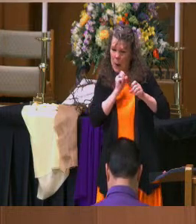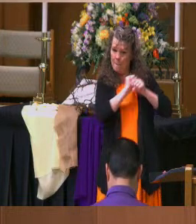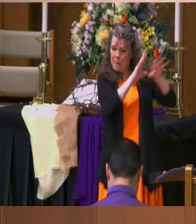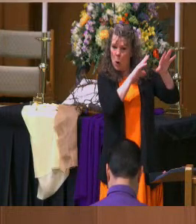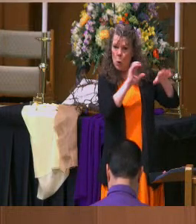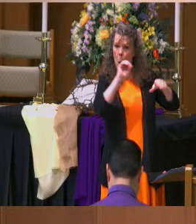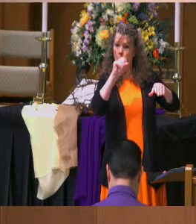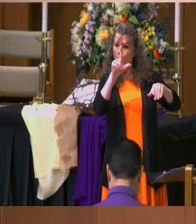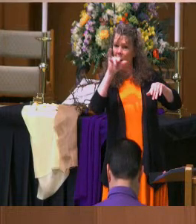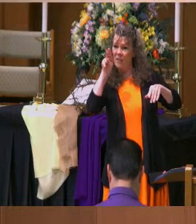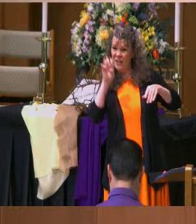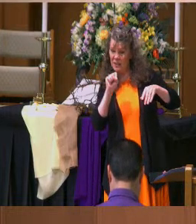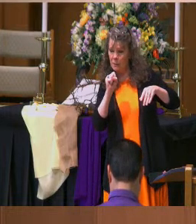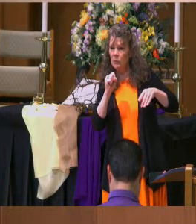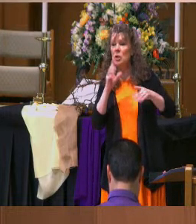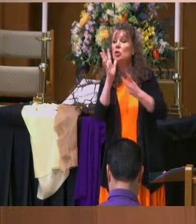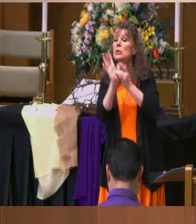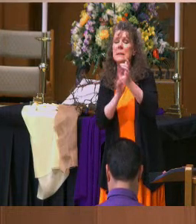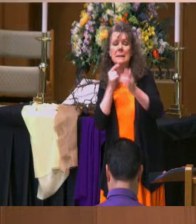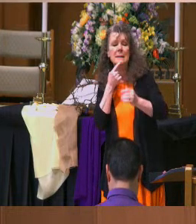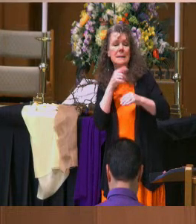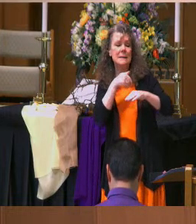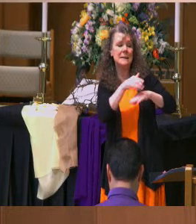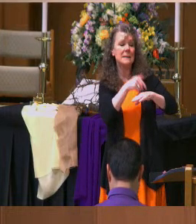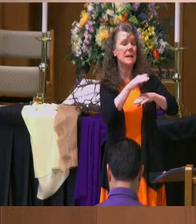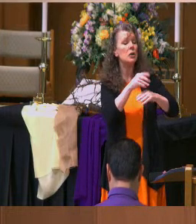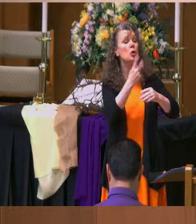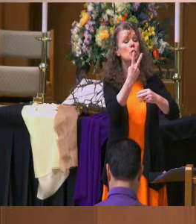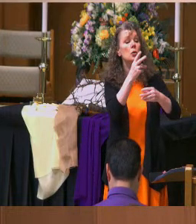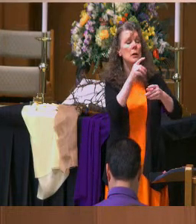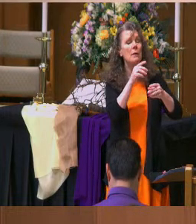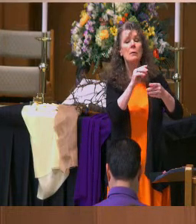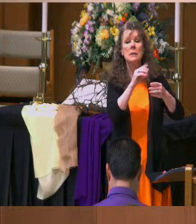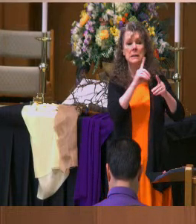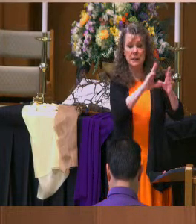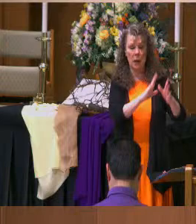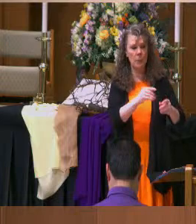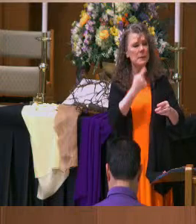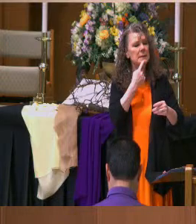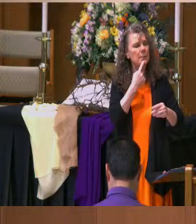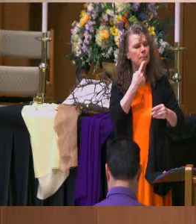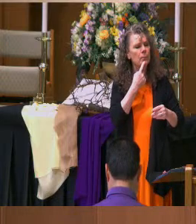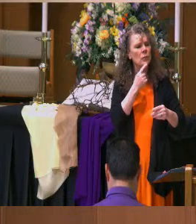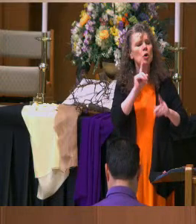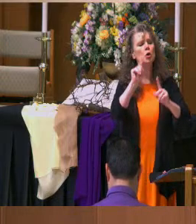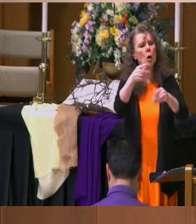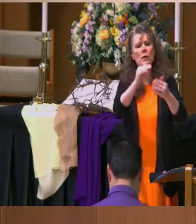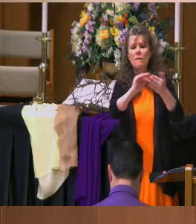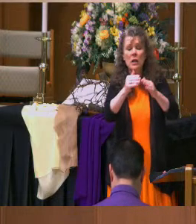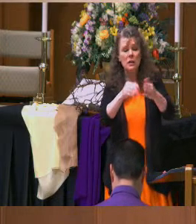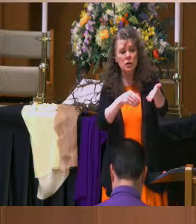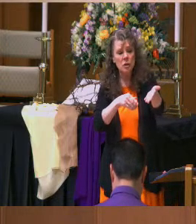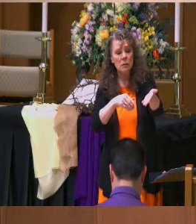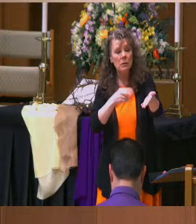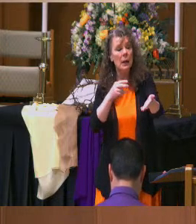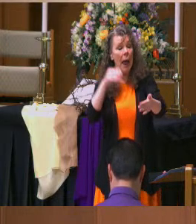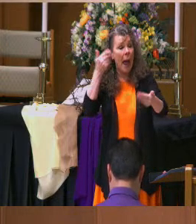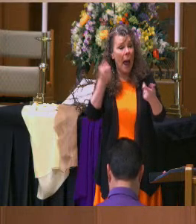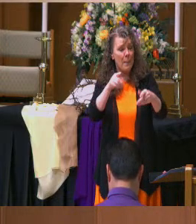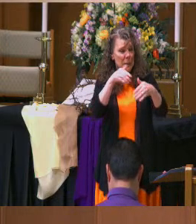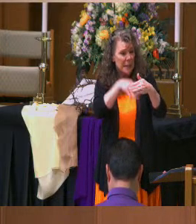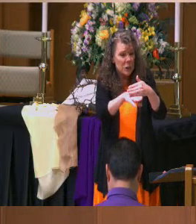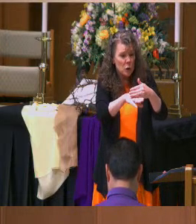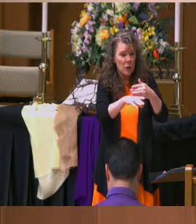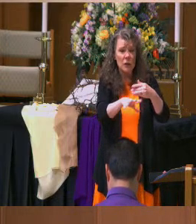his disciples, saying to them, "Go to the village ahead of you, and just as you enter it, you will find a